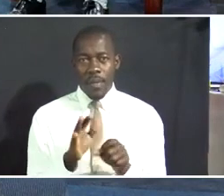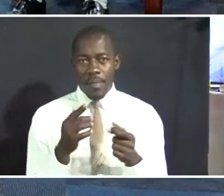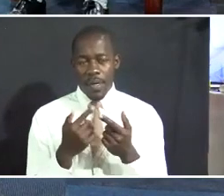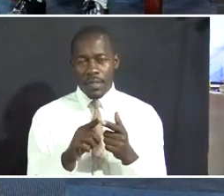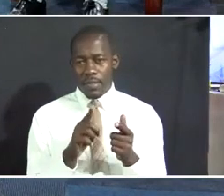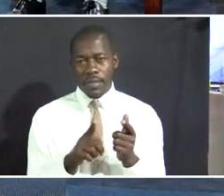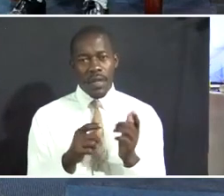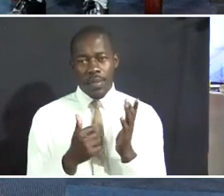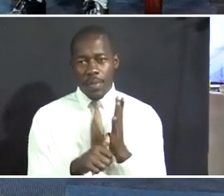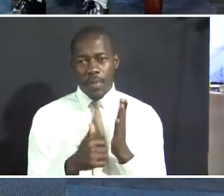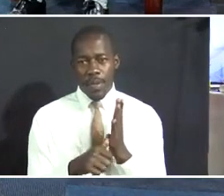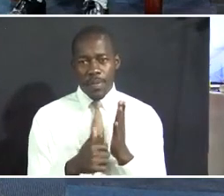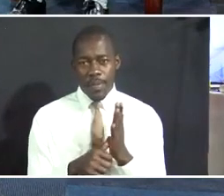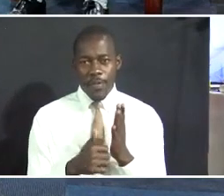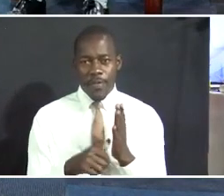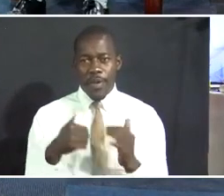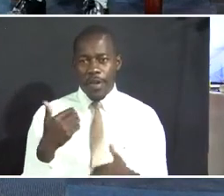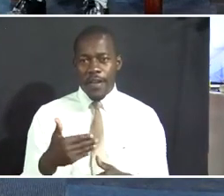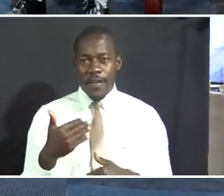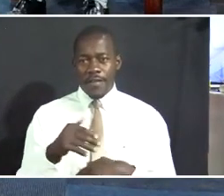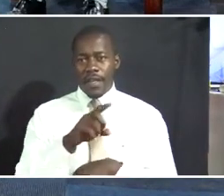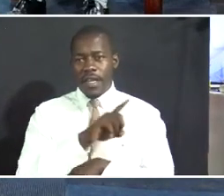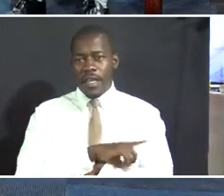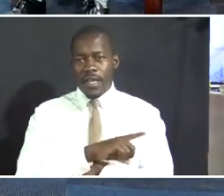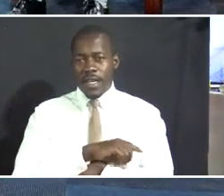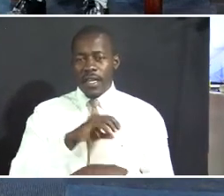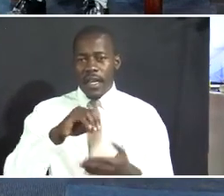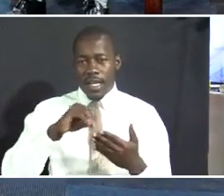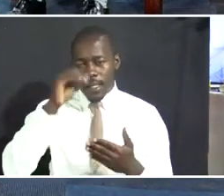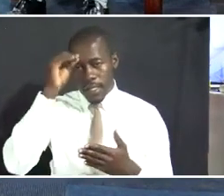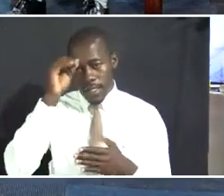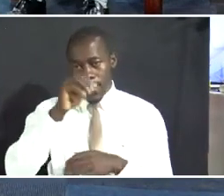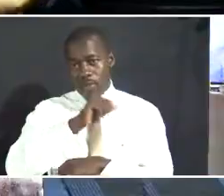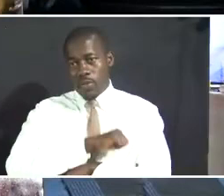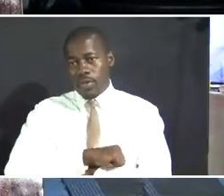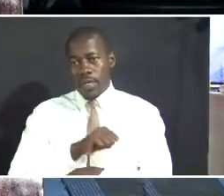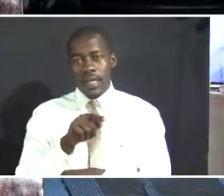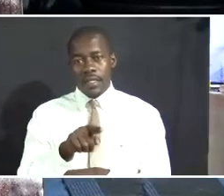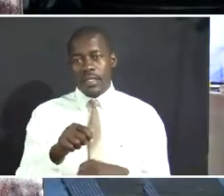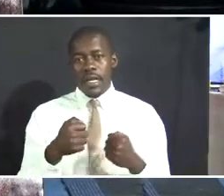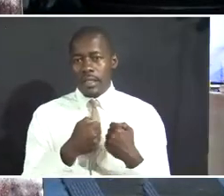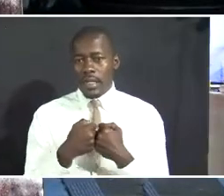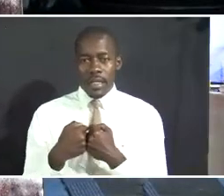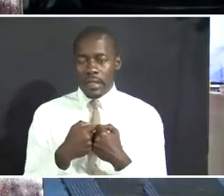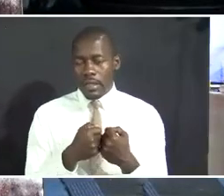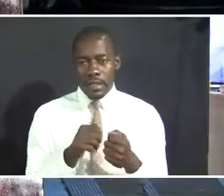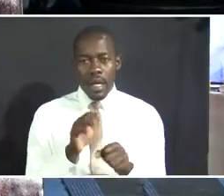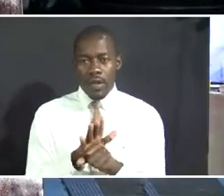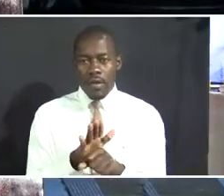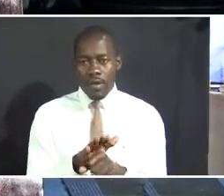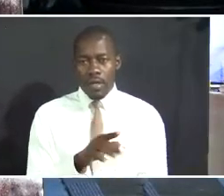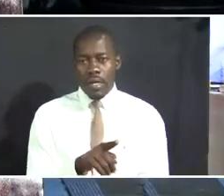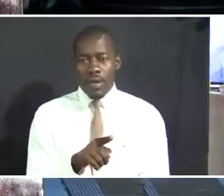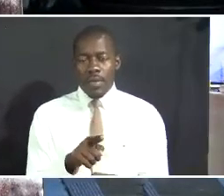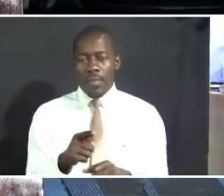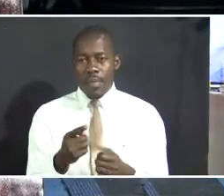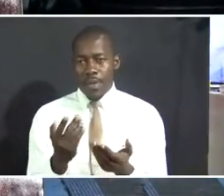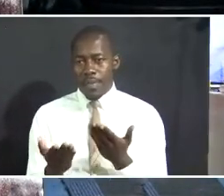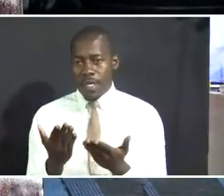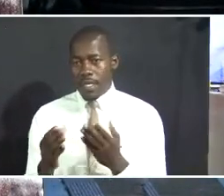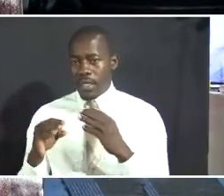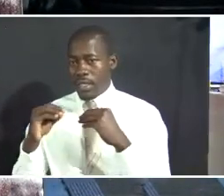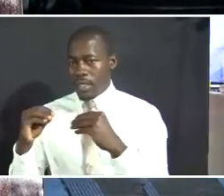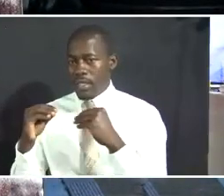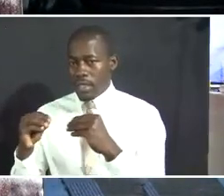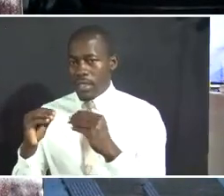of the management of these schools, and which can be also a challenge. Maybe the teacher will tell us, but I know